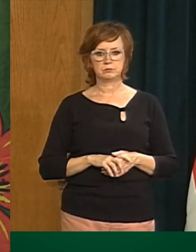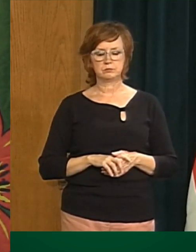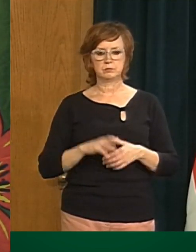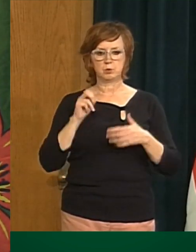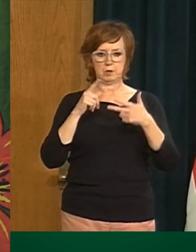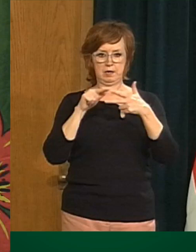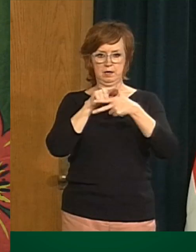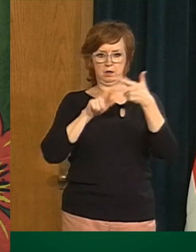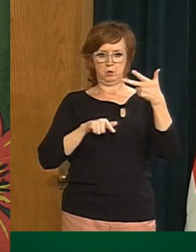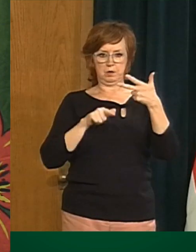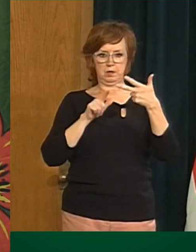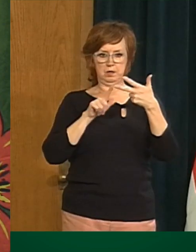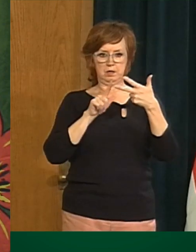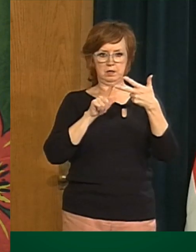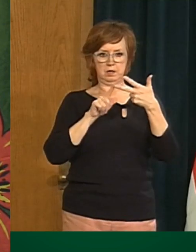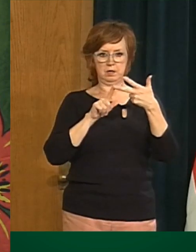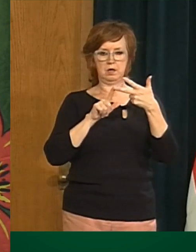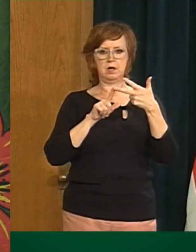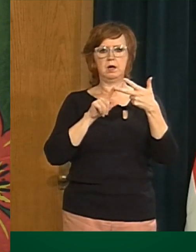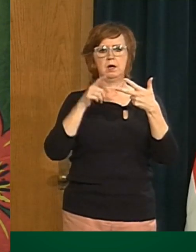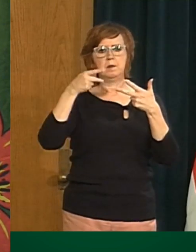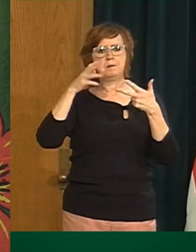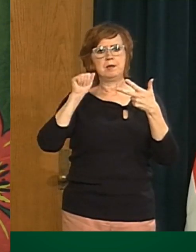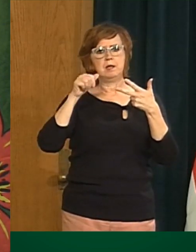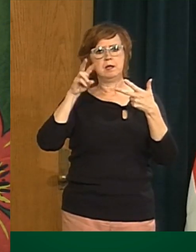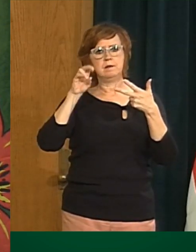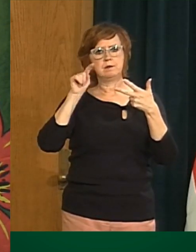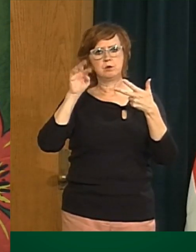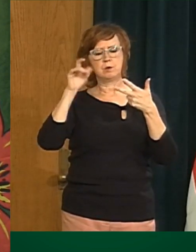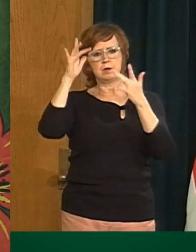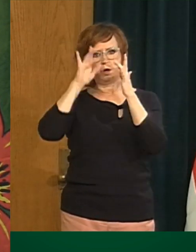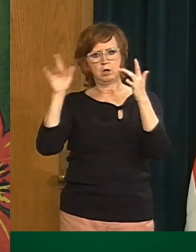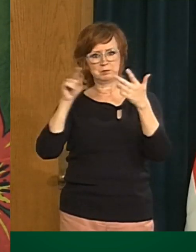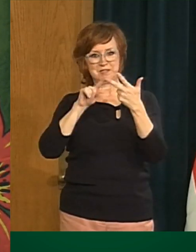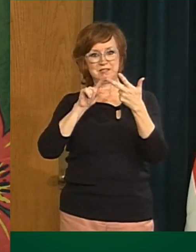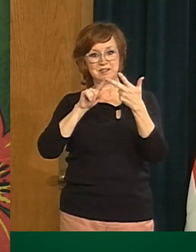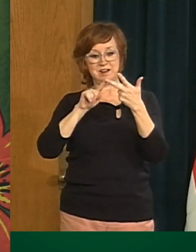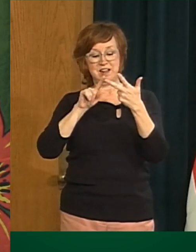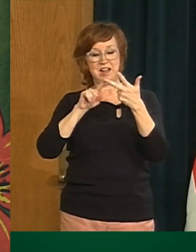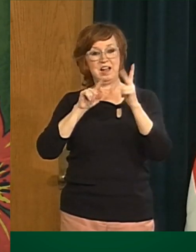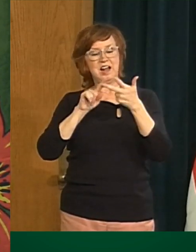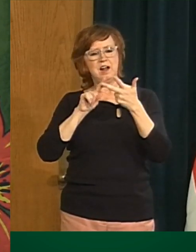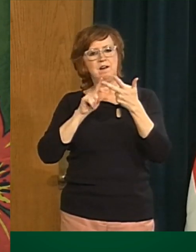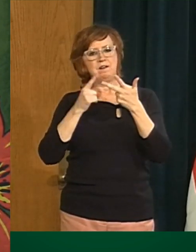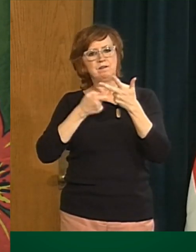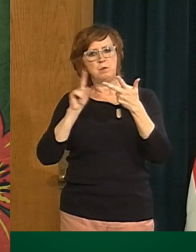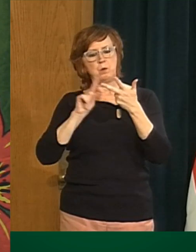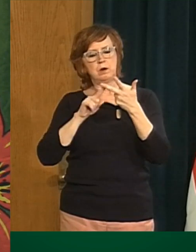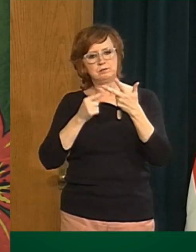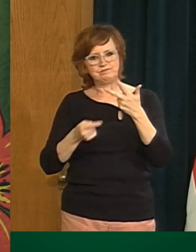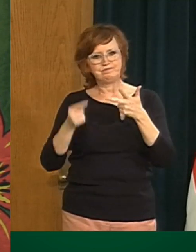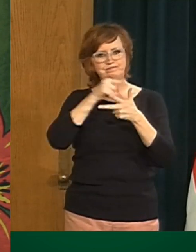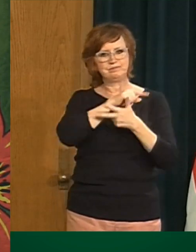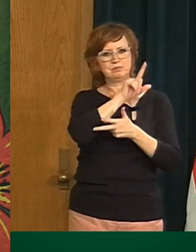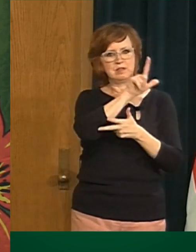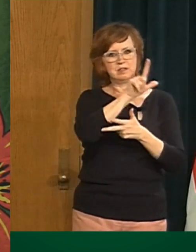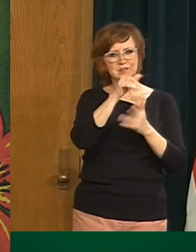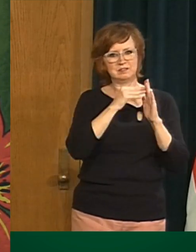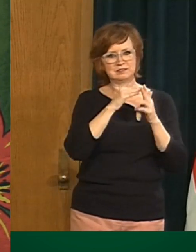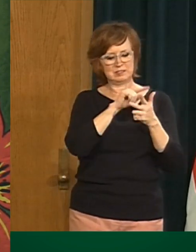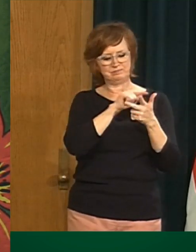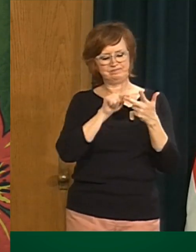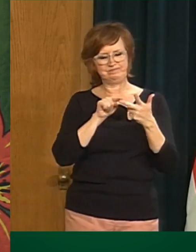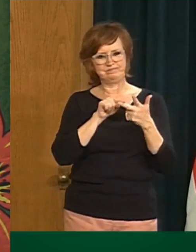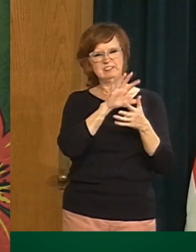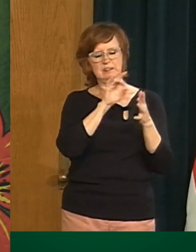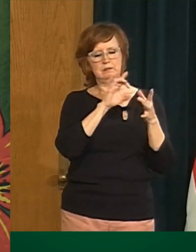Victoria Hospital tied to the Loche, so clearly there's a little bit of movement happening. 34 cases in one day, that's our largest